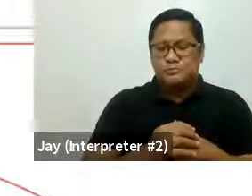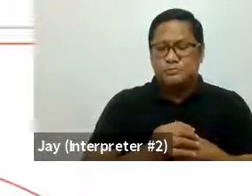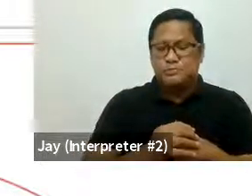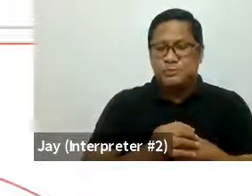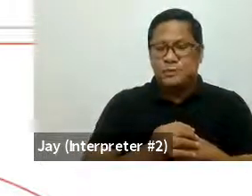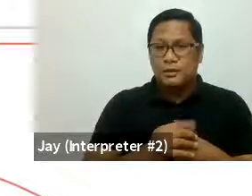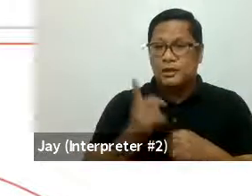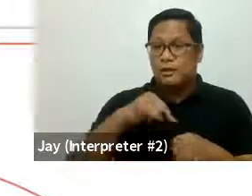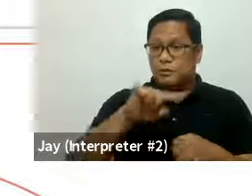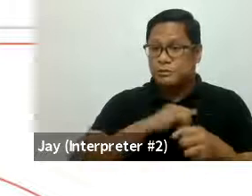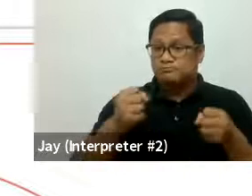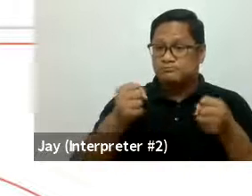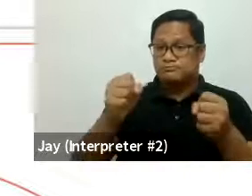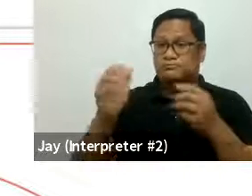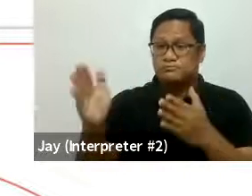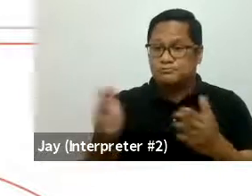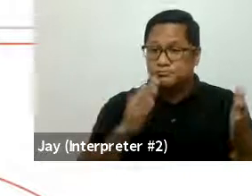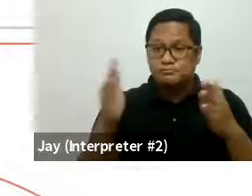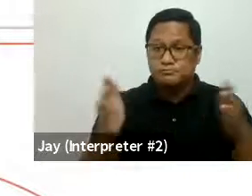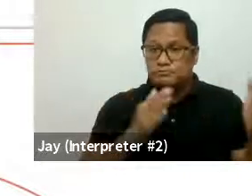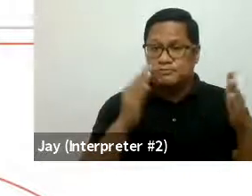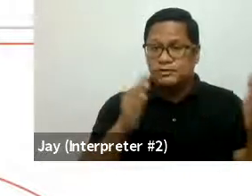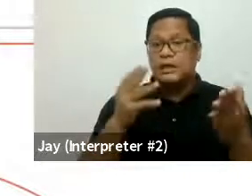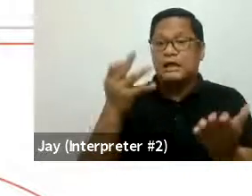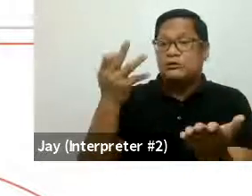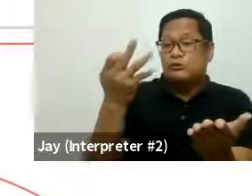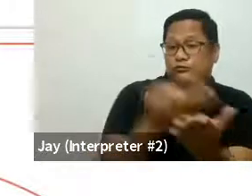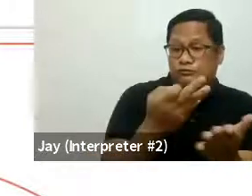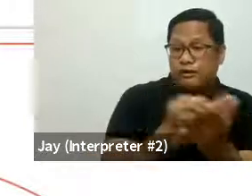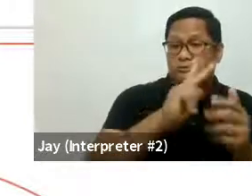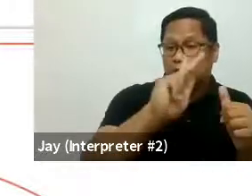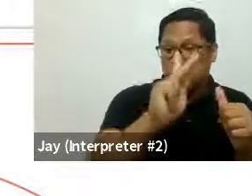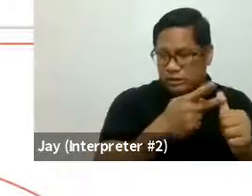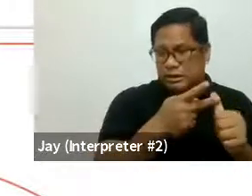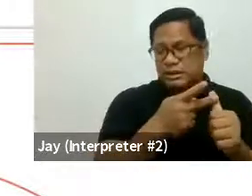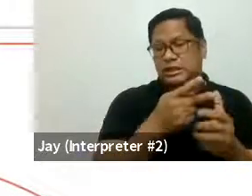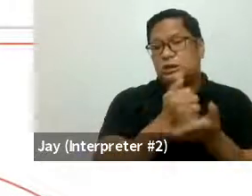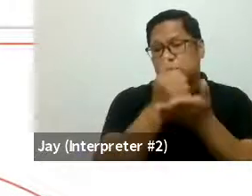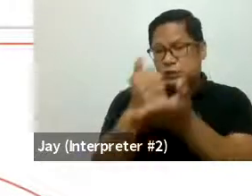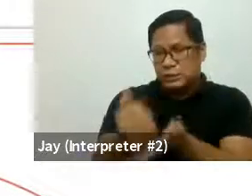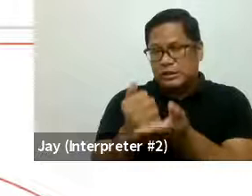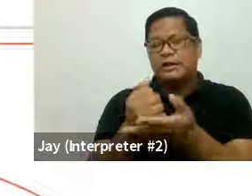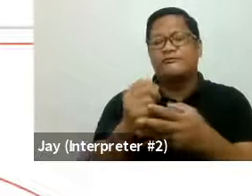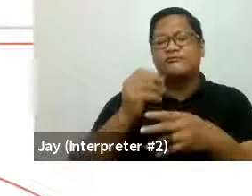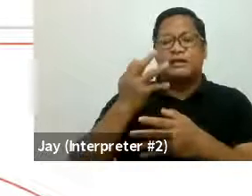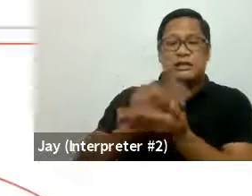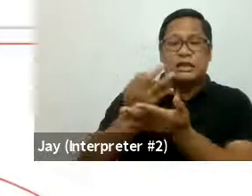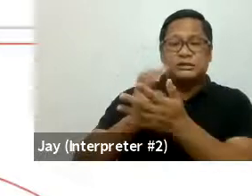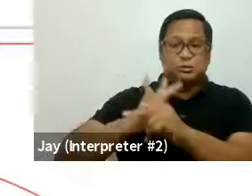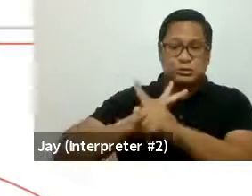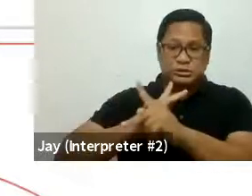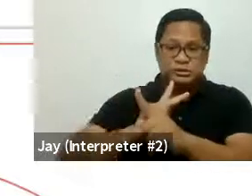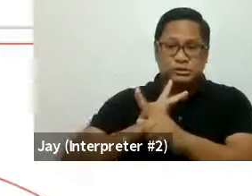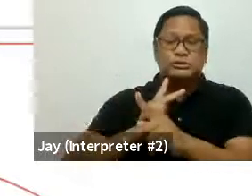our strategic plan, and then to fund priority cancer interventions and ensure financial protection. That's why we